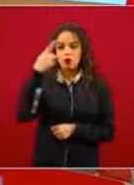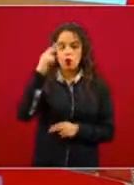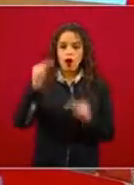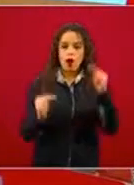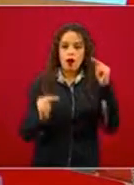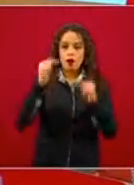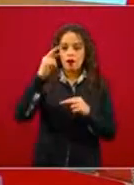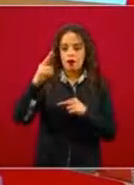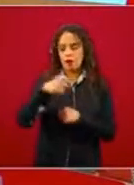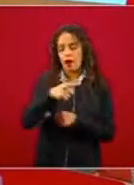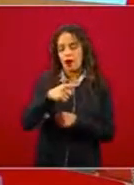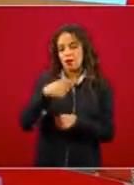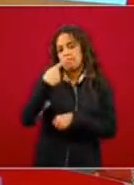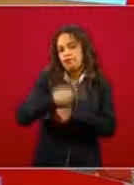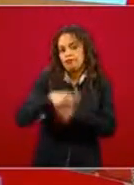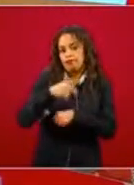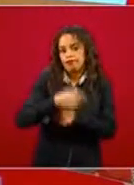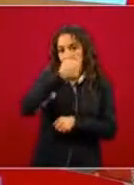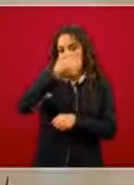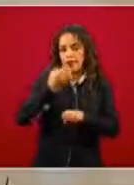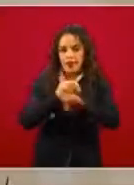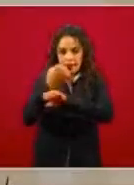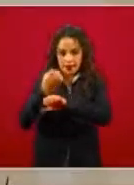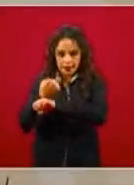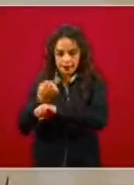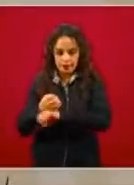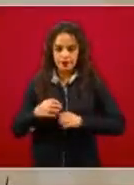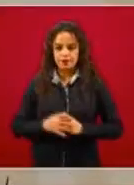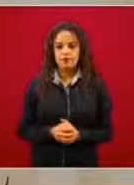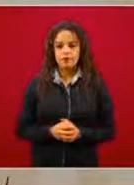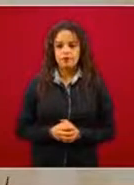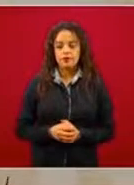for proper interventions for each color and different rates.